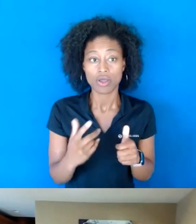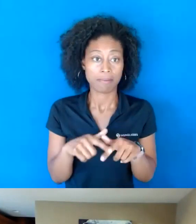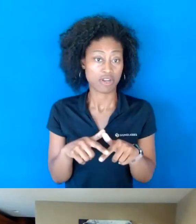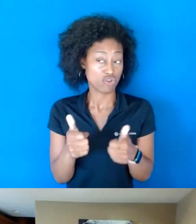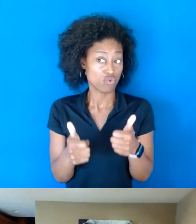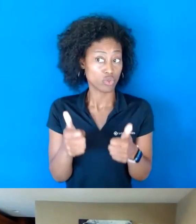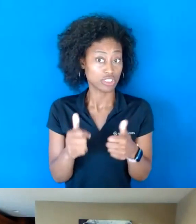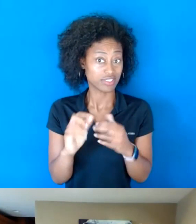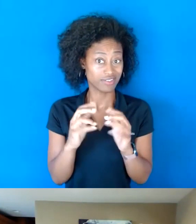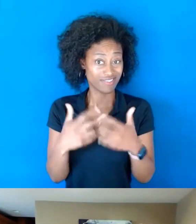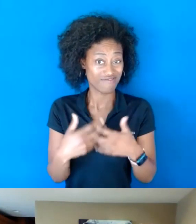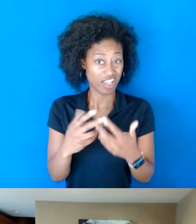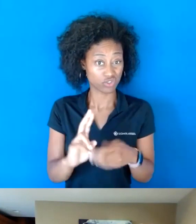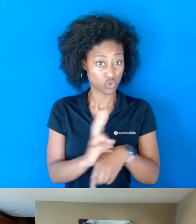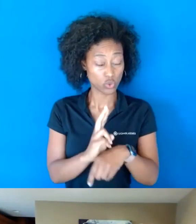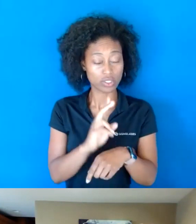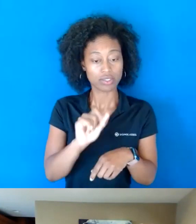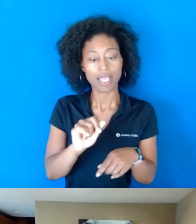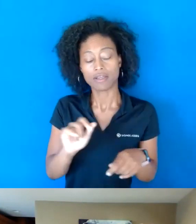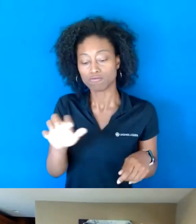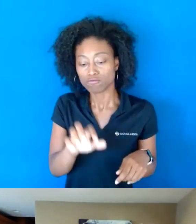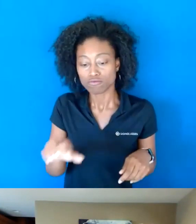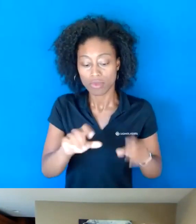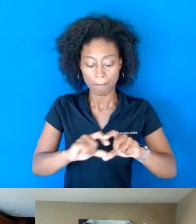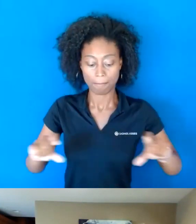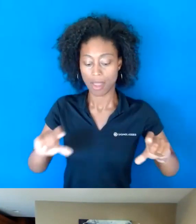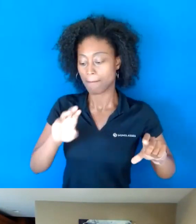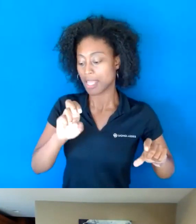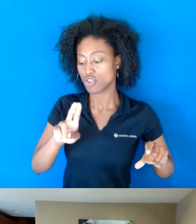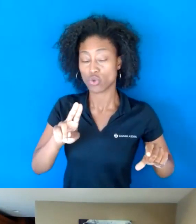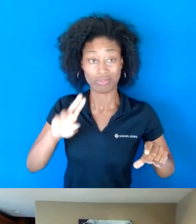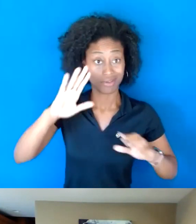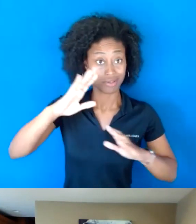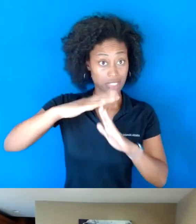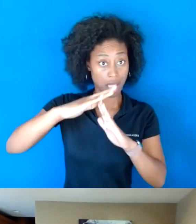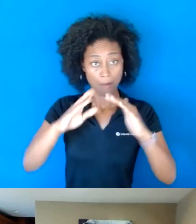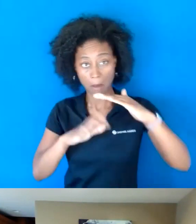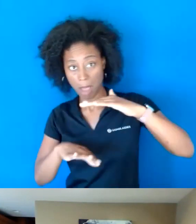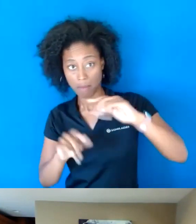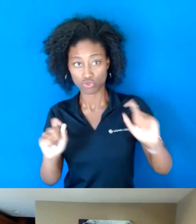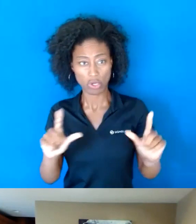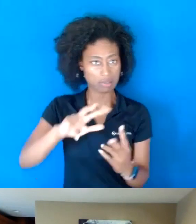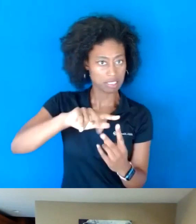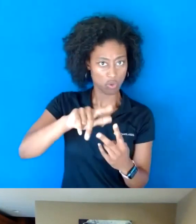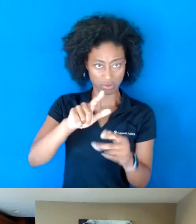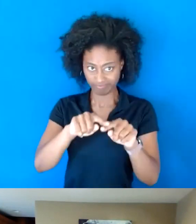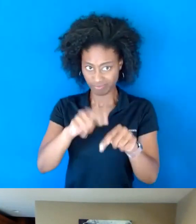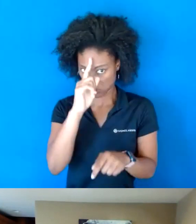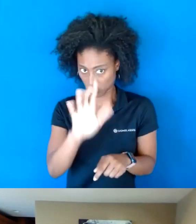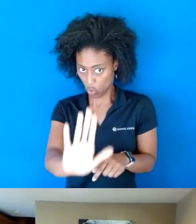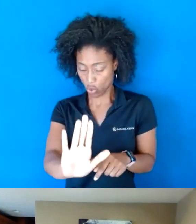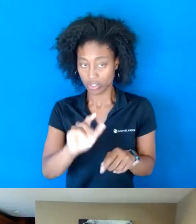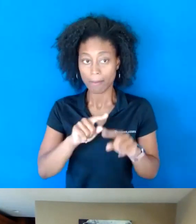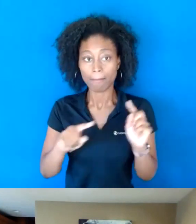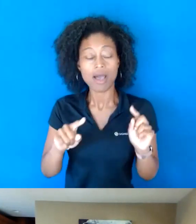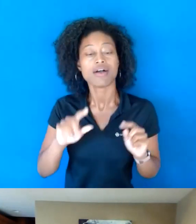type of device you are on, you can scroll over the menu bar that might pop from the top or the bottom of your screen. And that is where you'll be able to find the closed